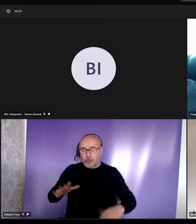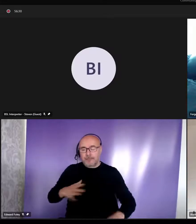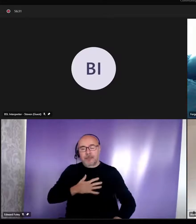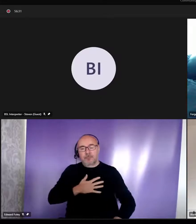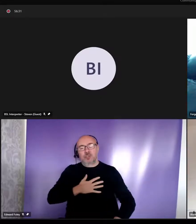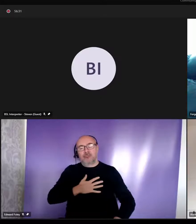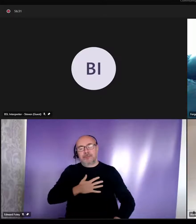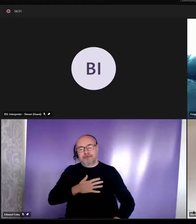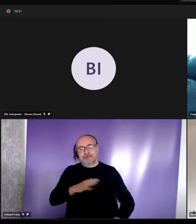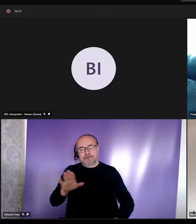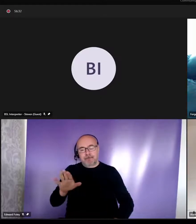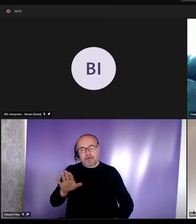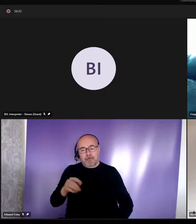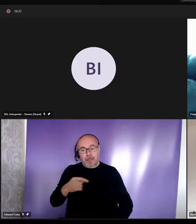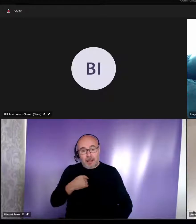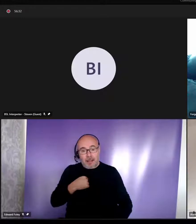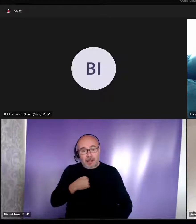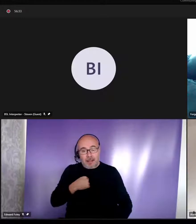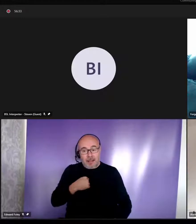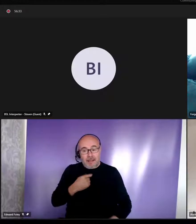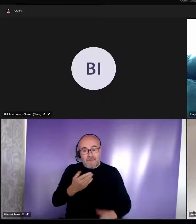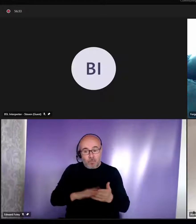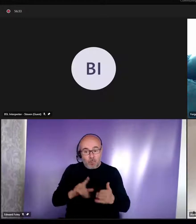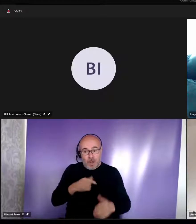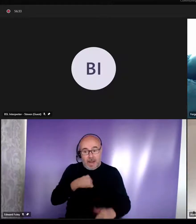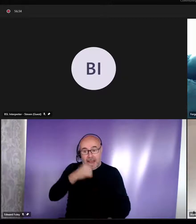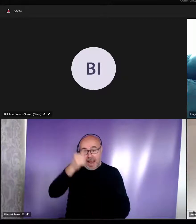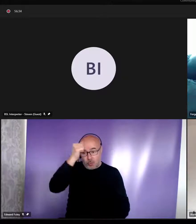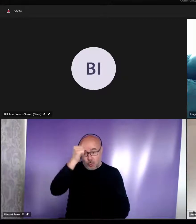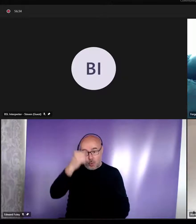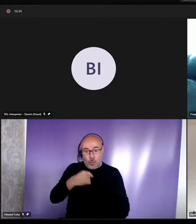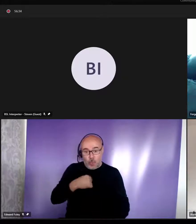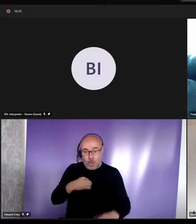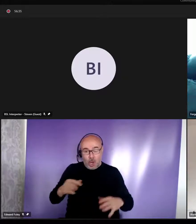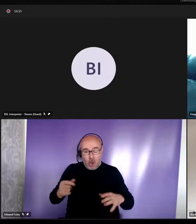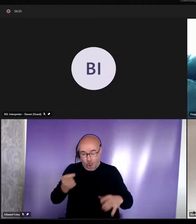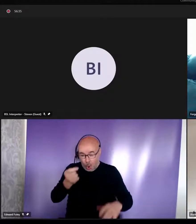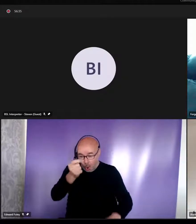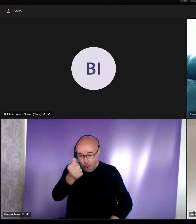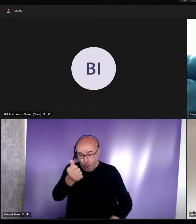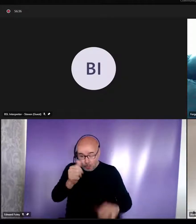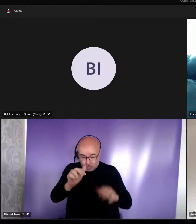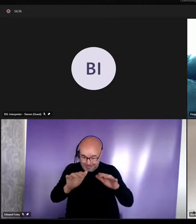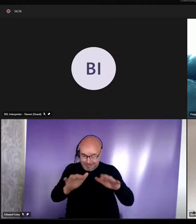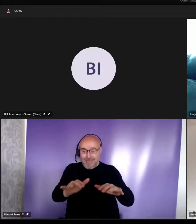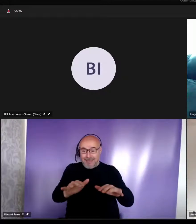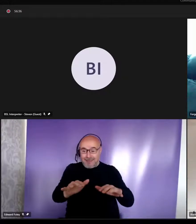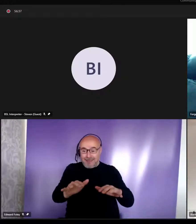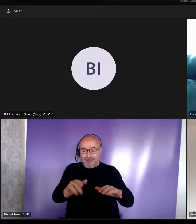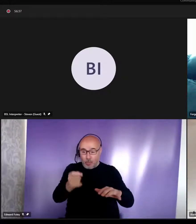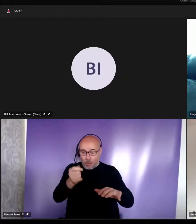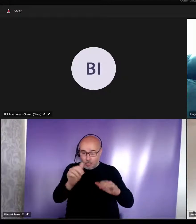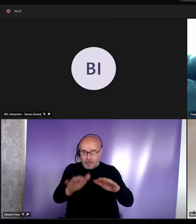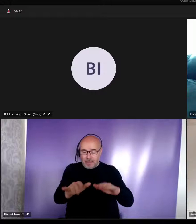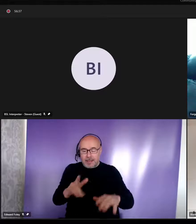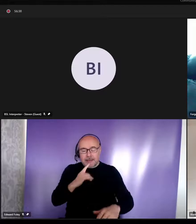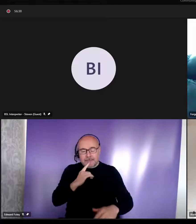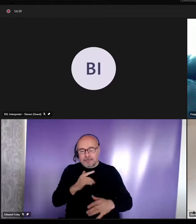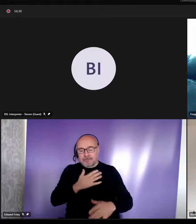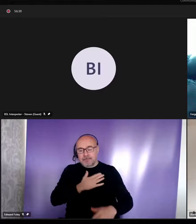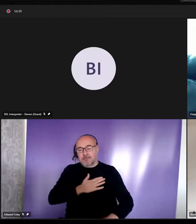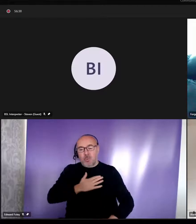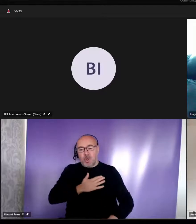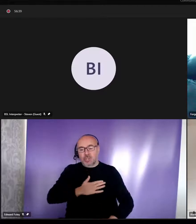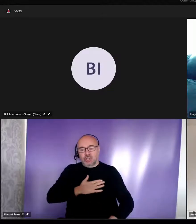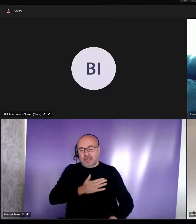understanding is that if we are not at that position, we are very close to it. I think, again, sorry for perhaps stating